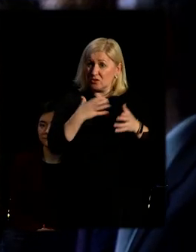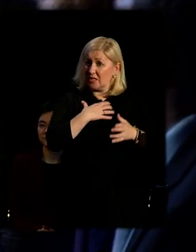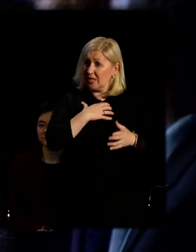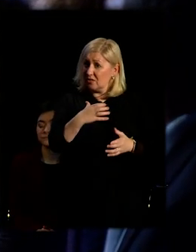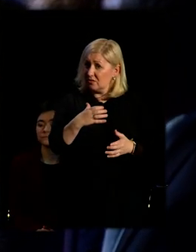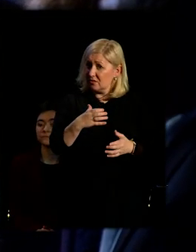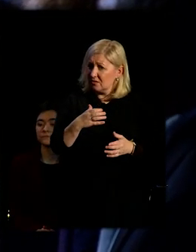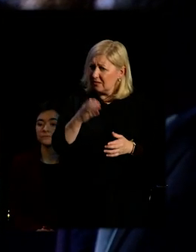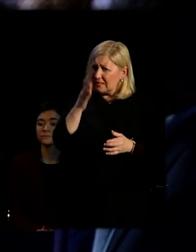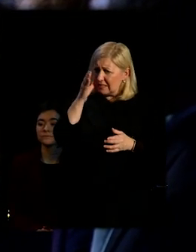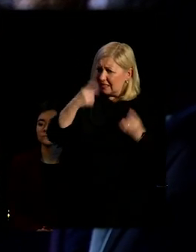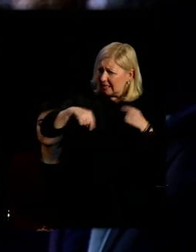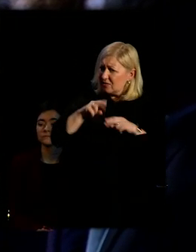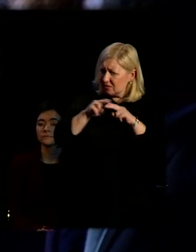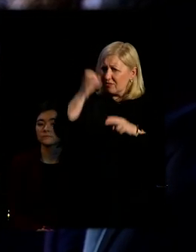Let's not forget that.